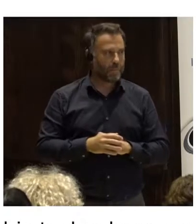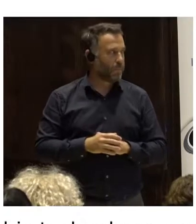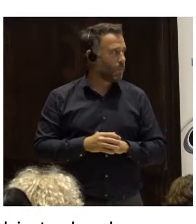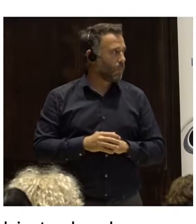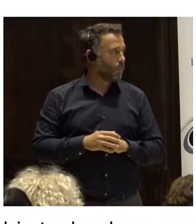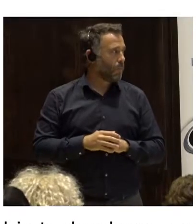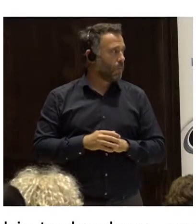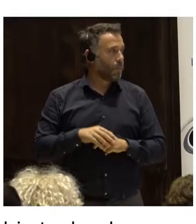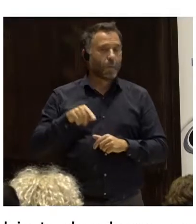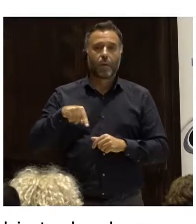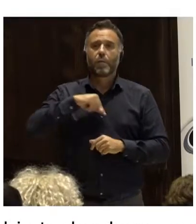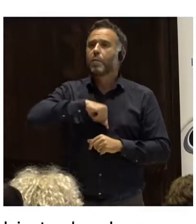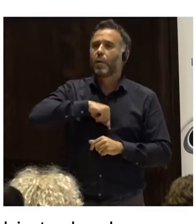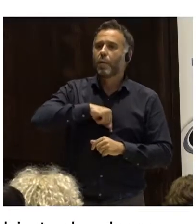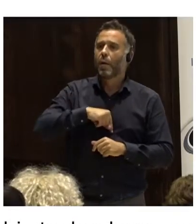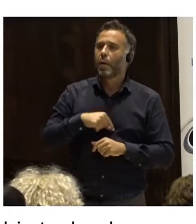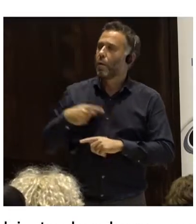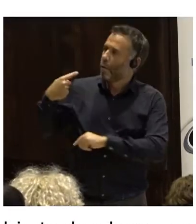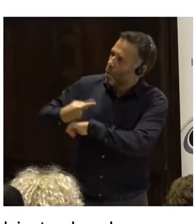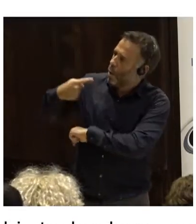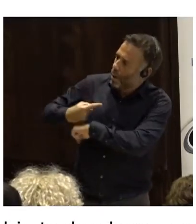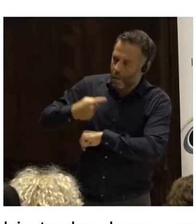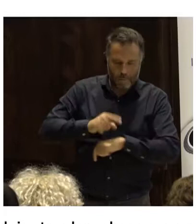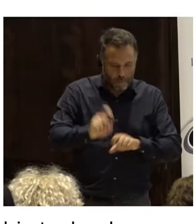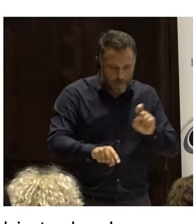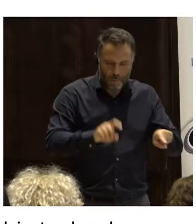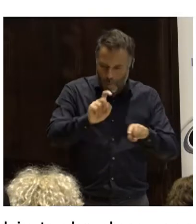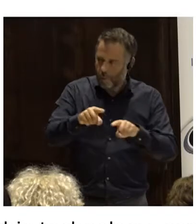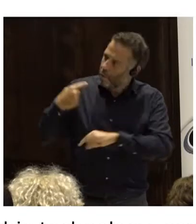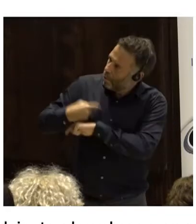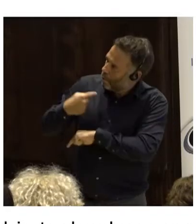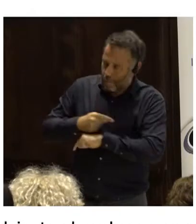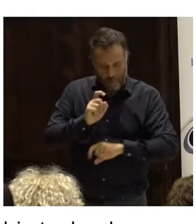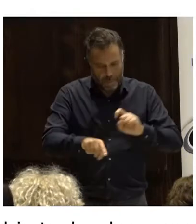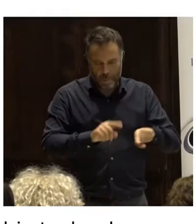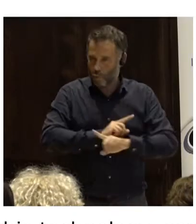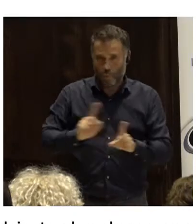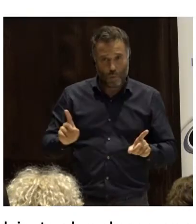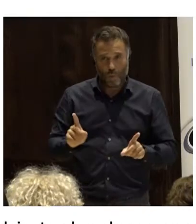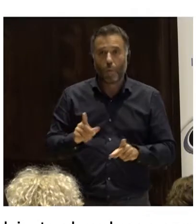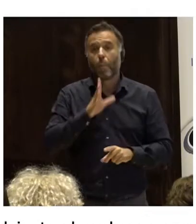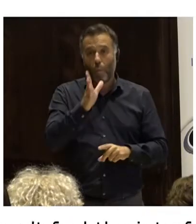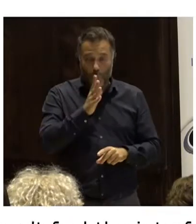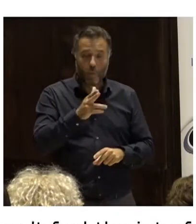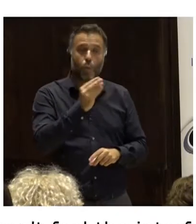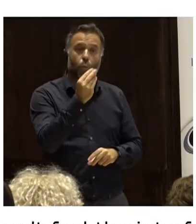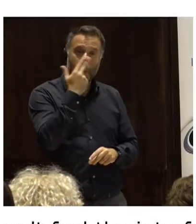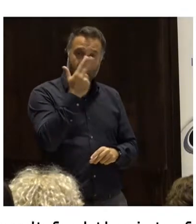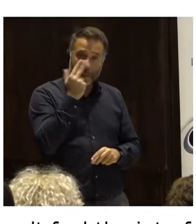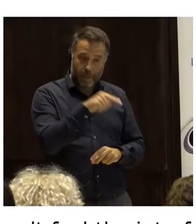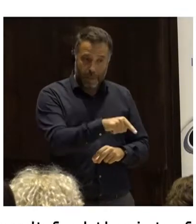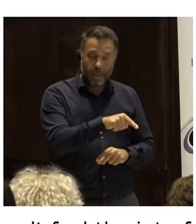or that and so on. That's why it's so interesting to study this field